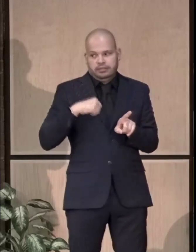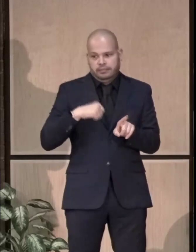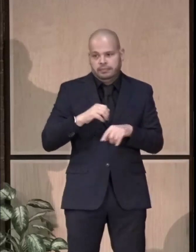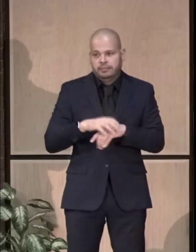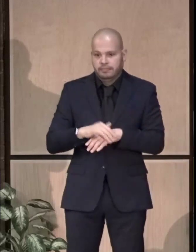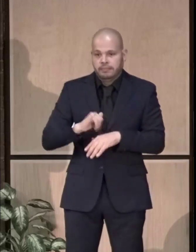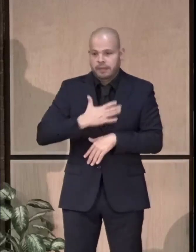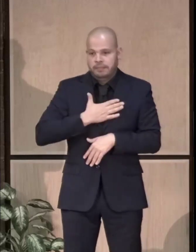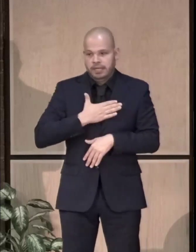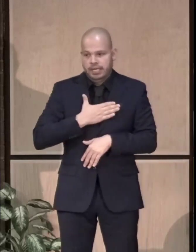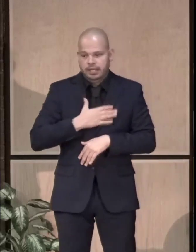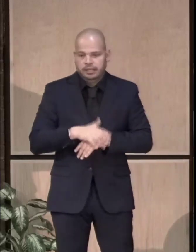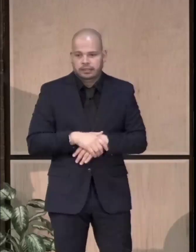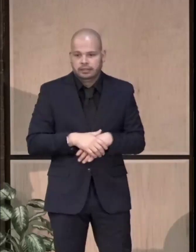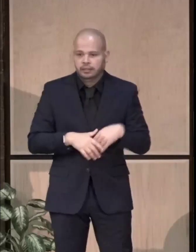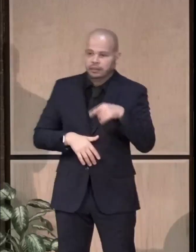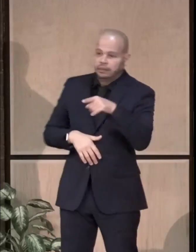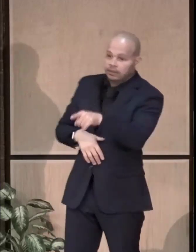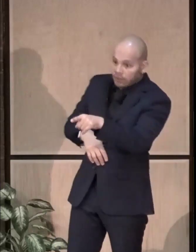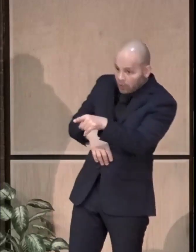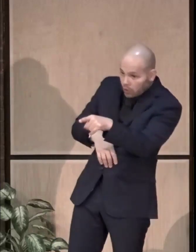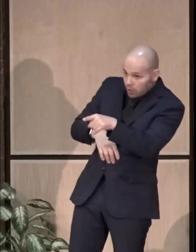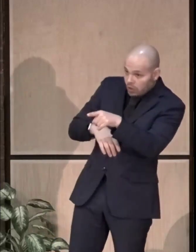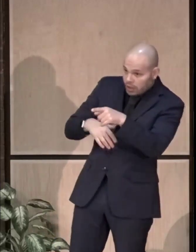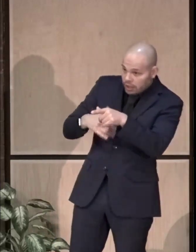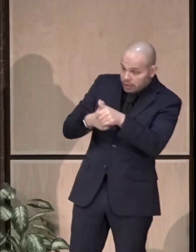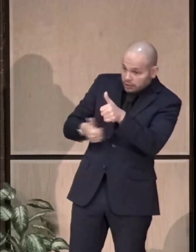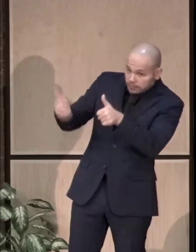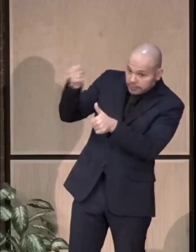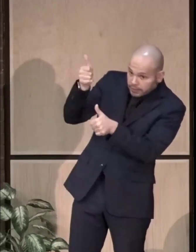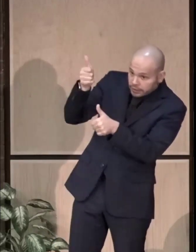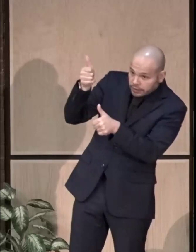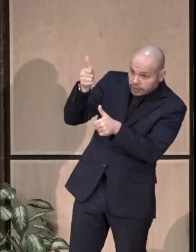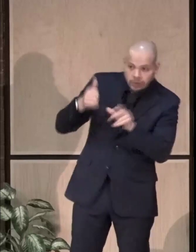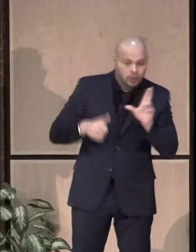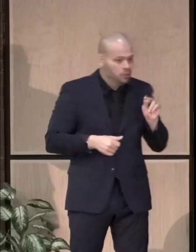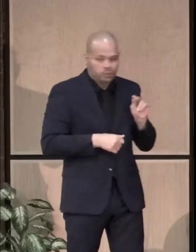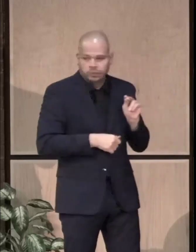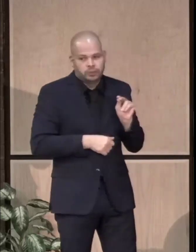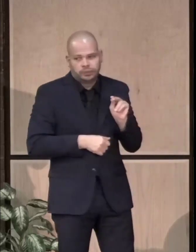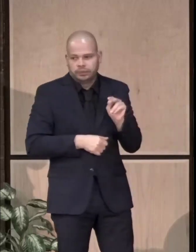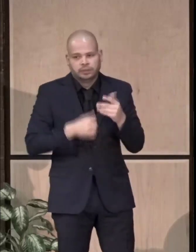Okay. You're no longer the company commander? I am no longer, no. When did that take place?